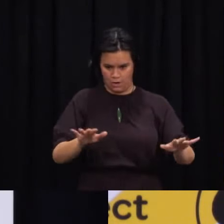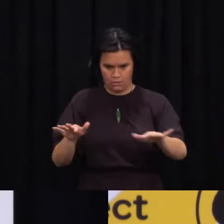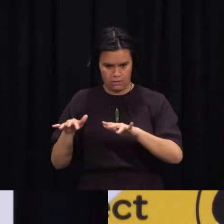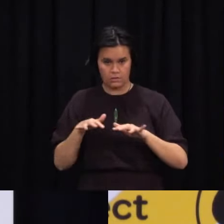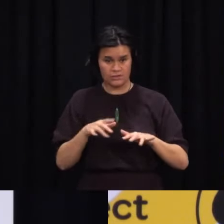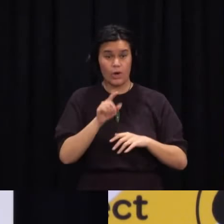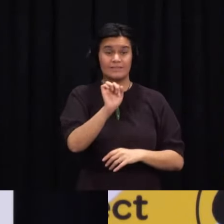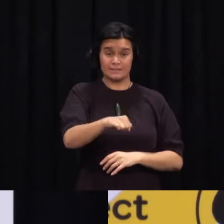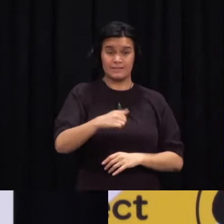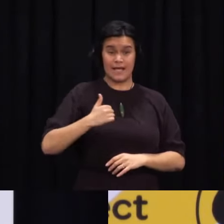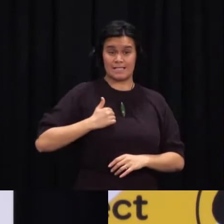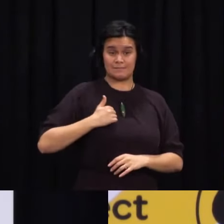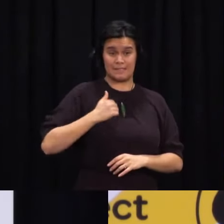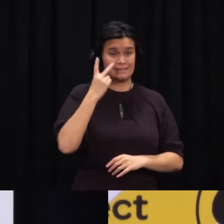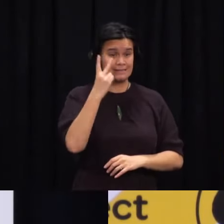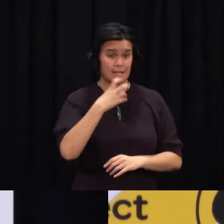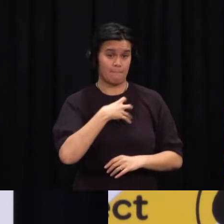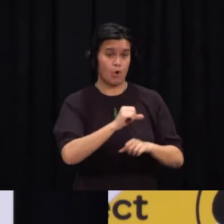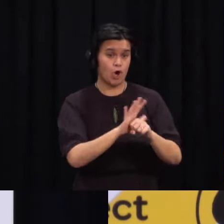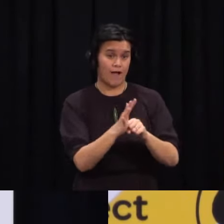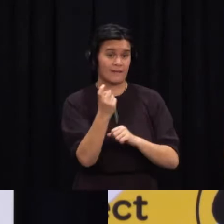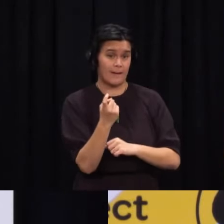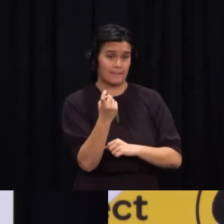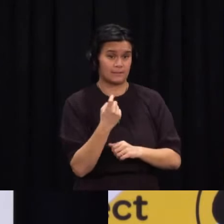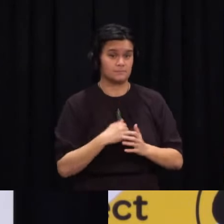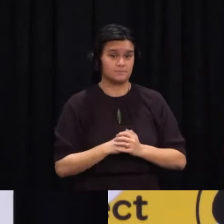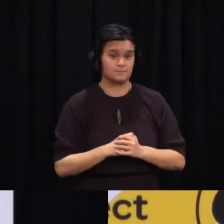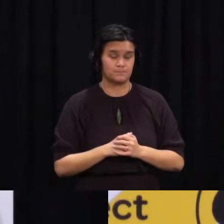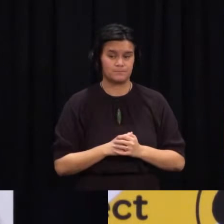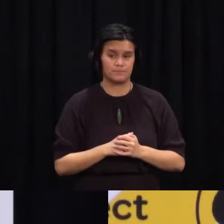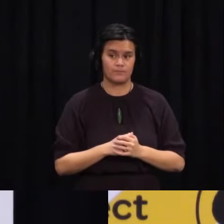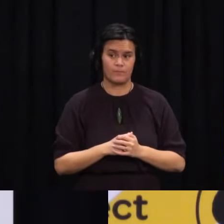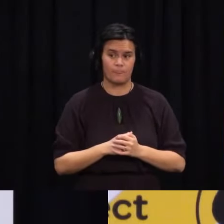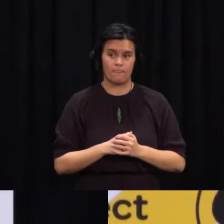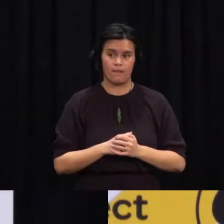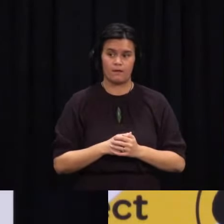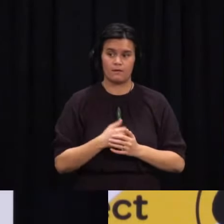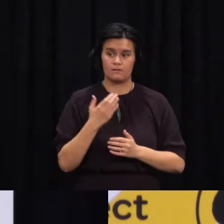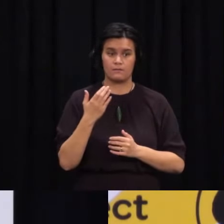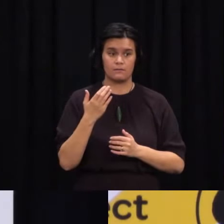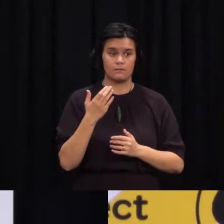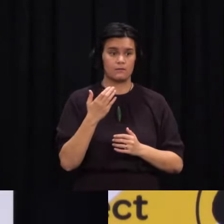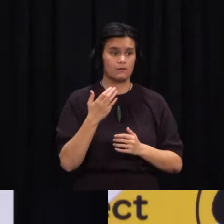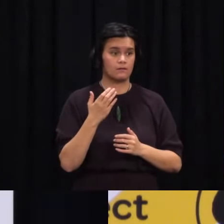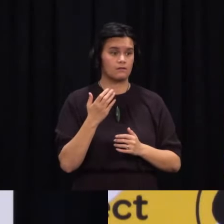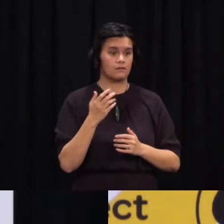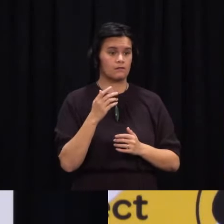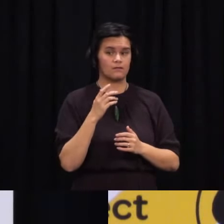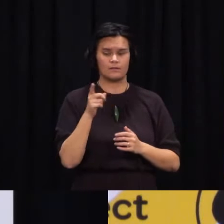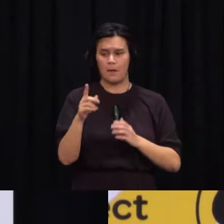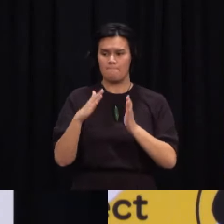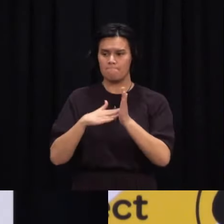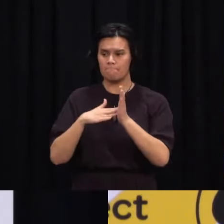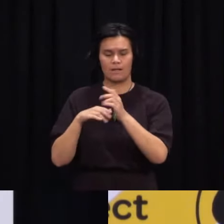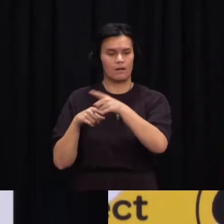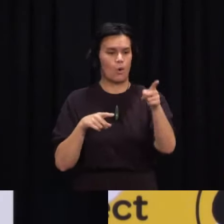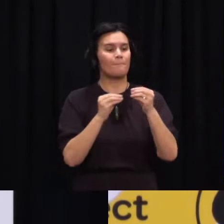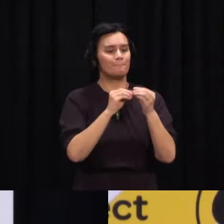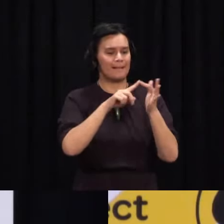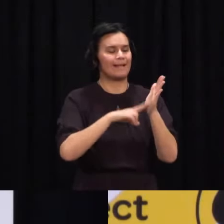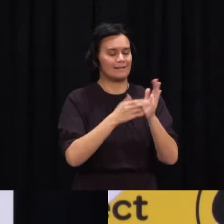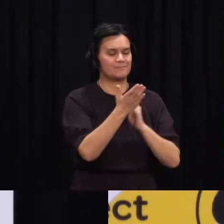known contacts, particularly known household contacts. So I said I'd come to Mark. The level 3 lockdown is... Oh, sorry, I said Ben and then Mark, didn't I? Forgive me,